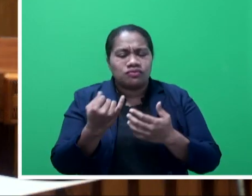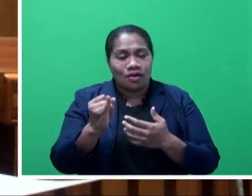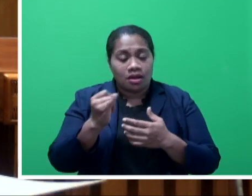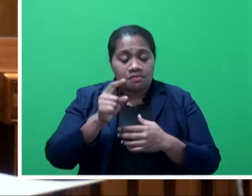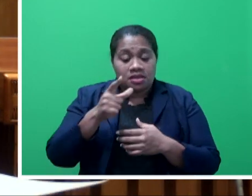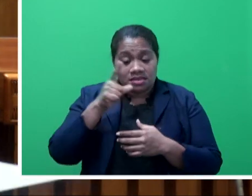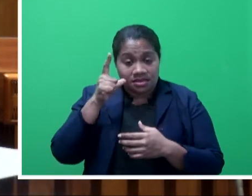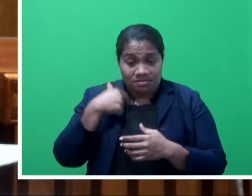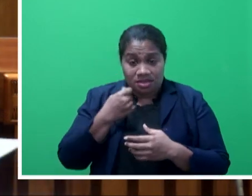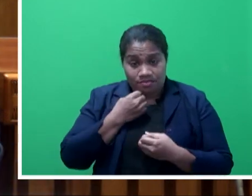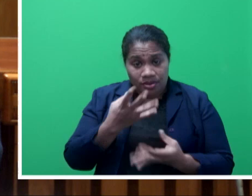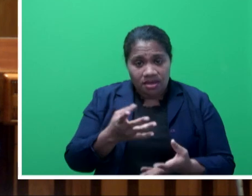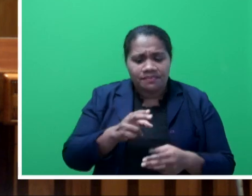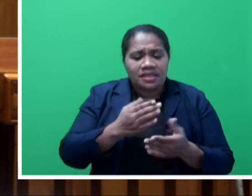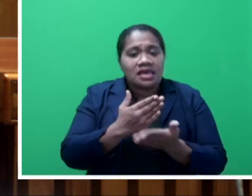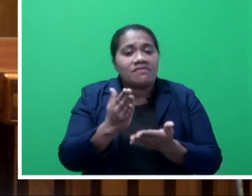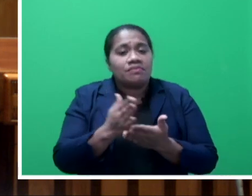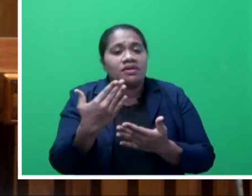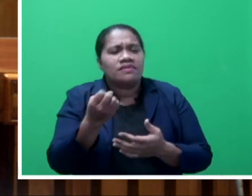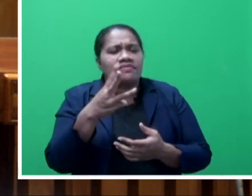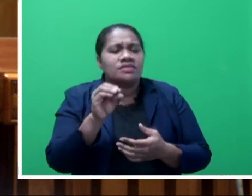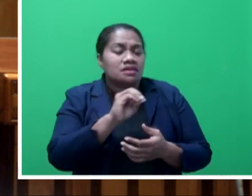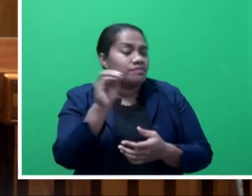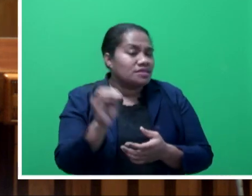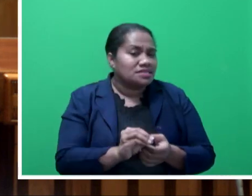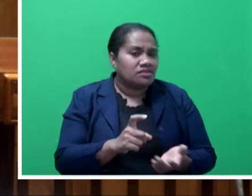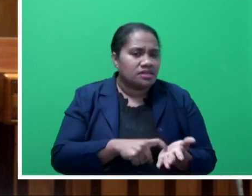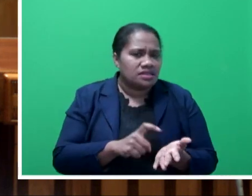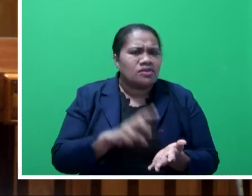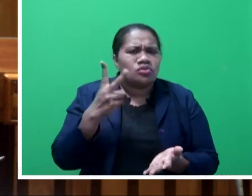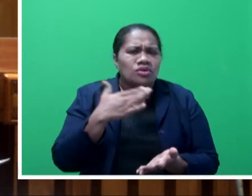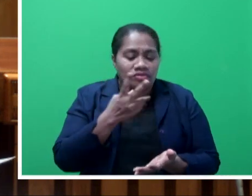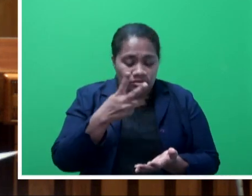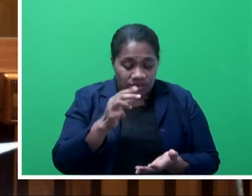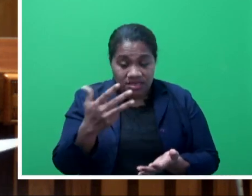The FNPF has 30% of the debt, which is $229 million.